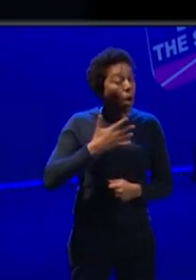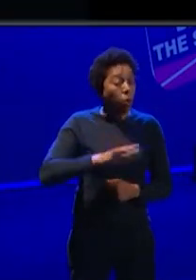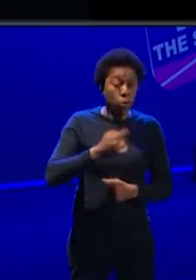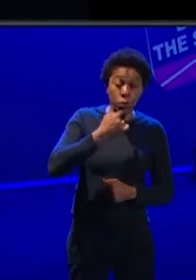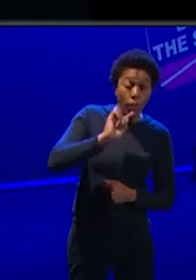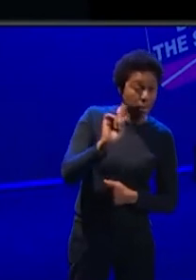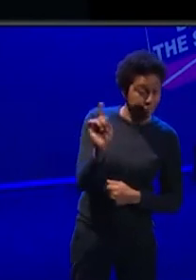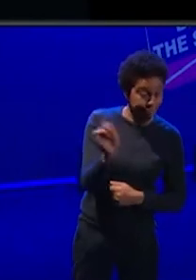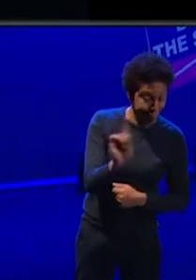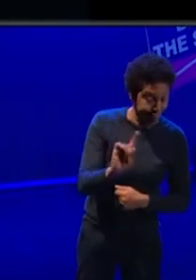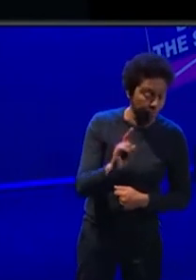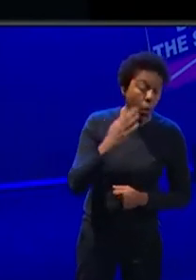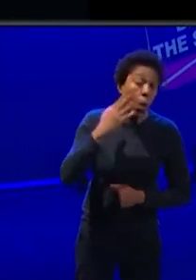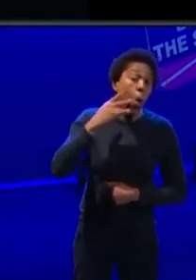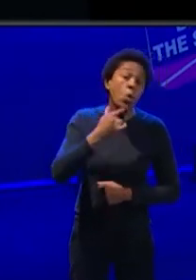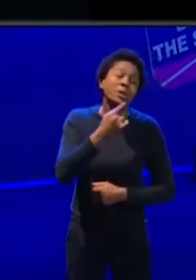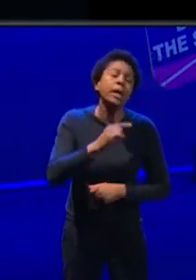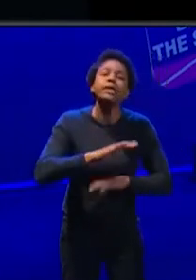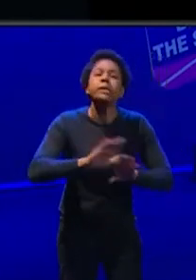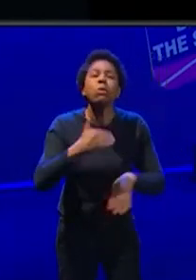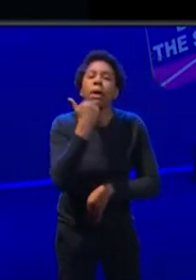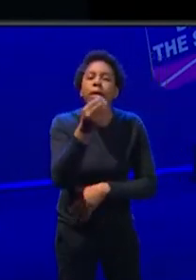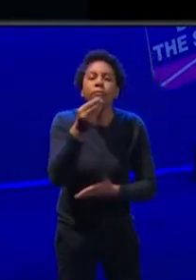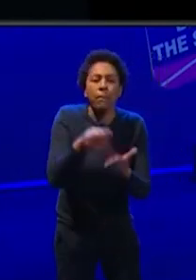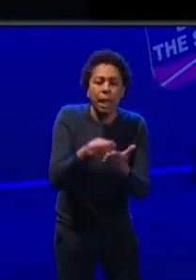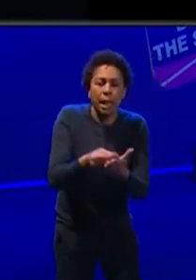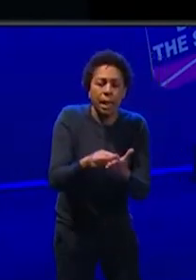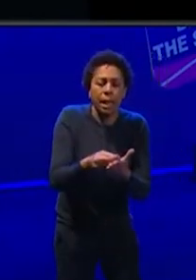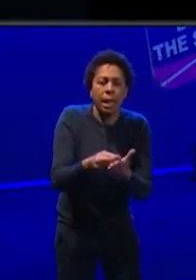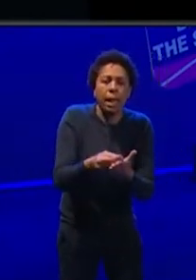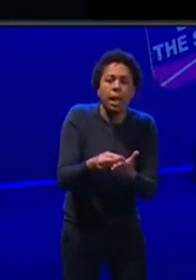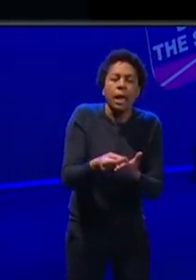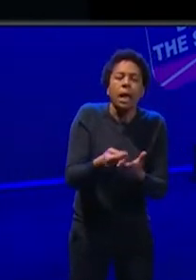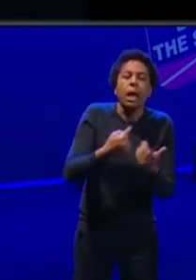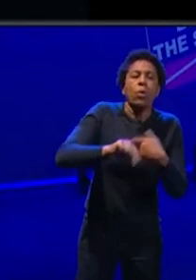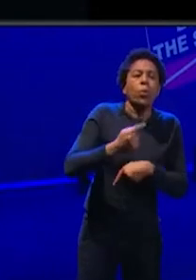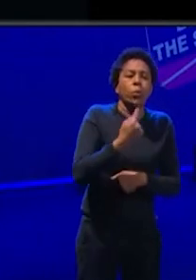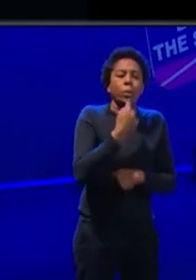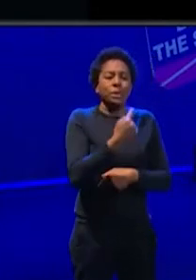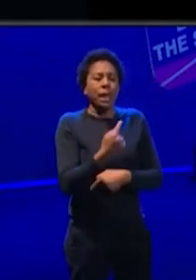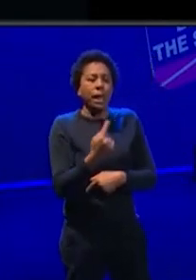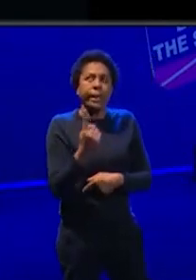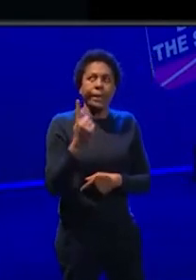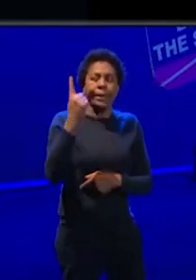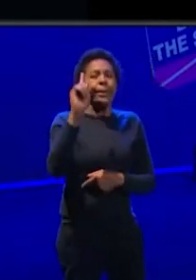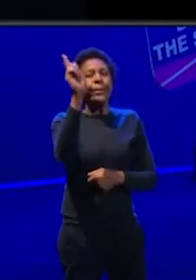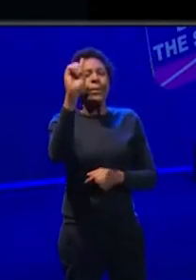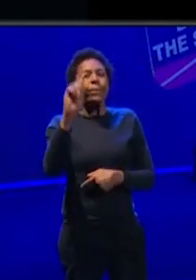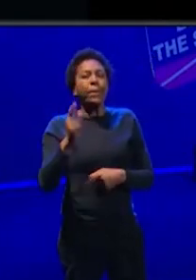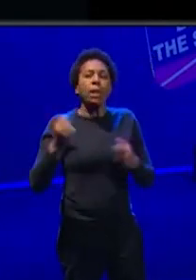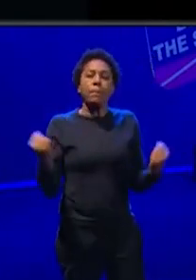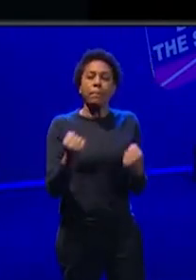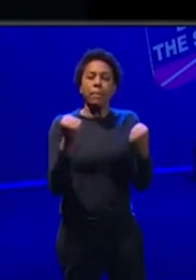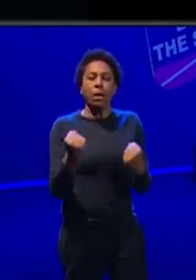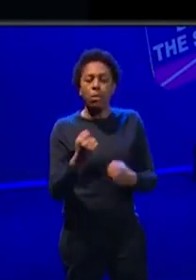is, every time we say there isn't enough money, I think we slightly put off the people in power. We give them an